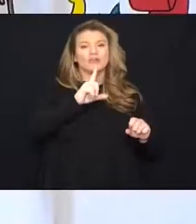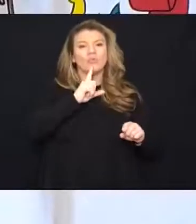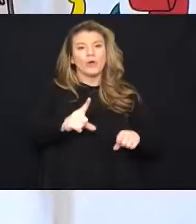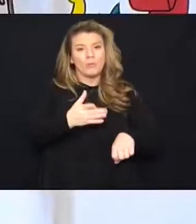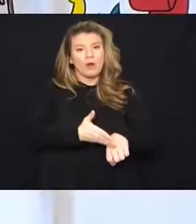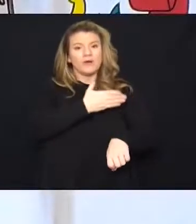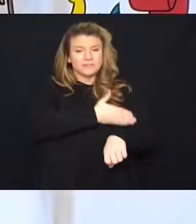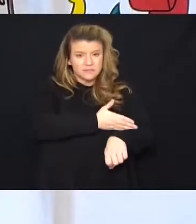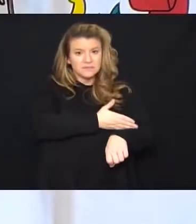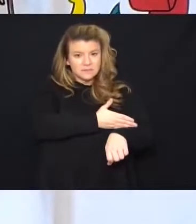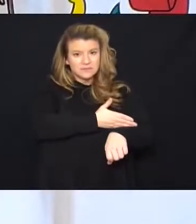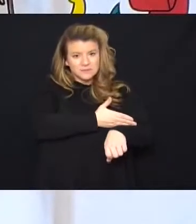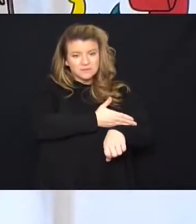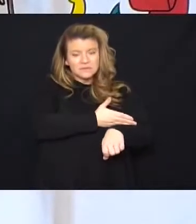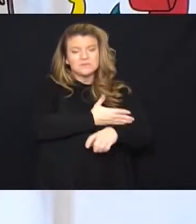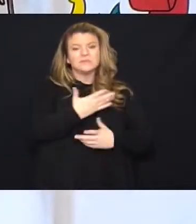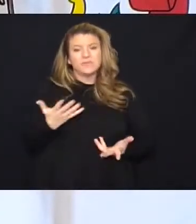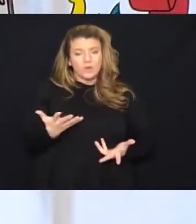progress.